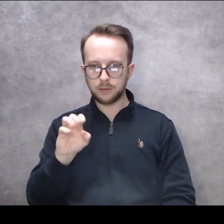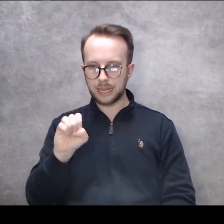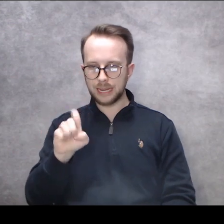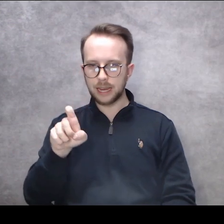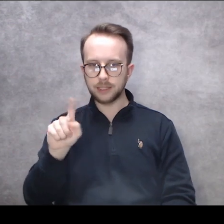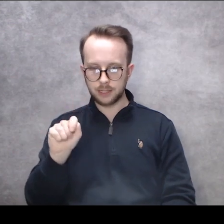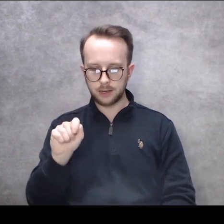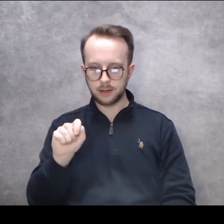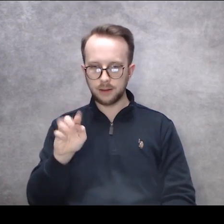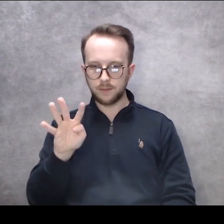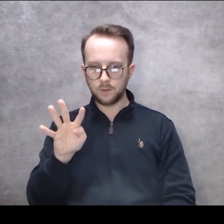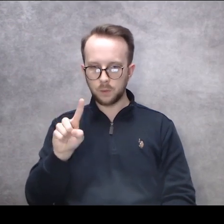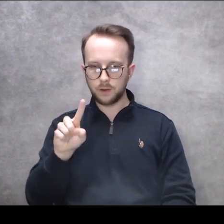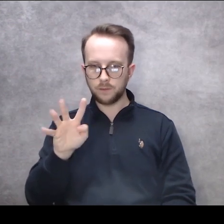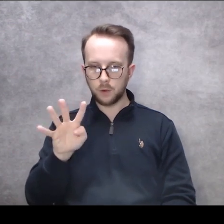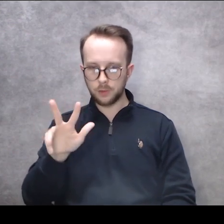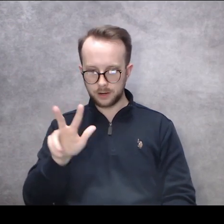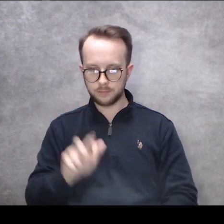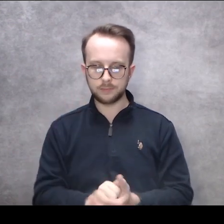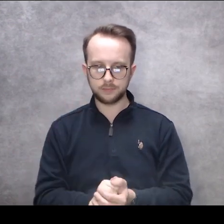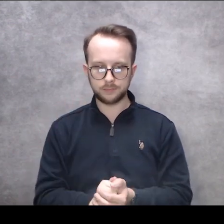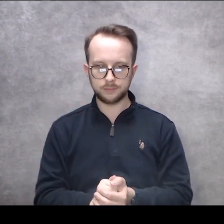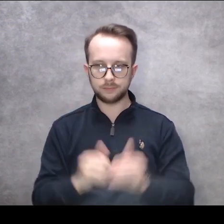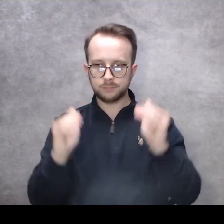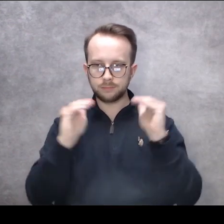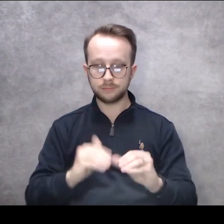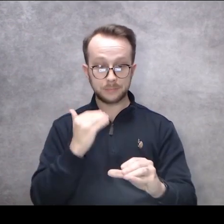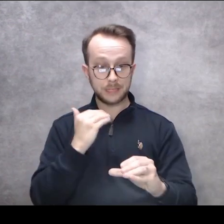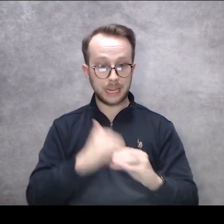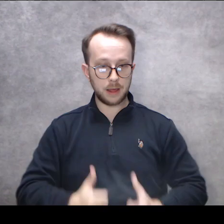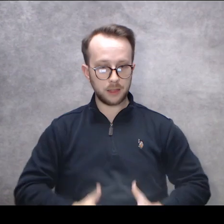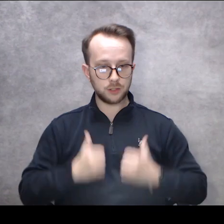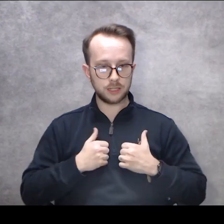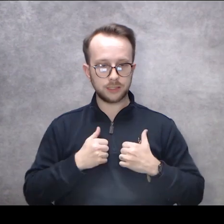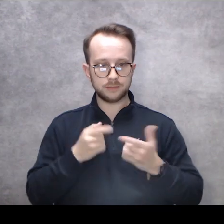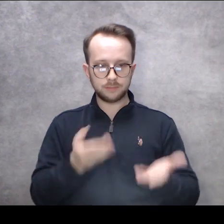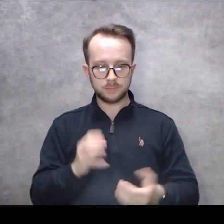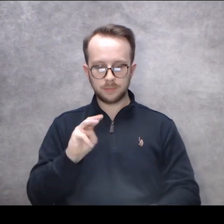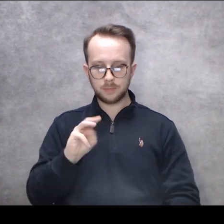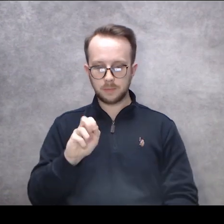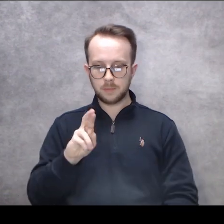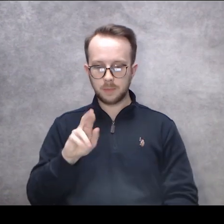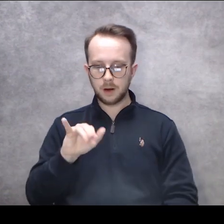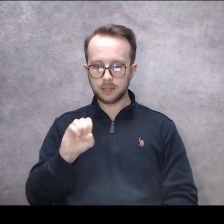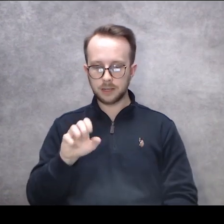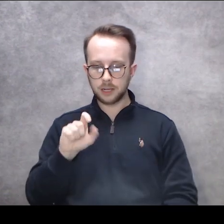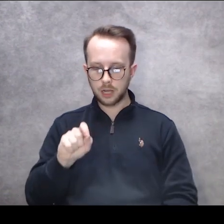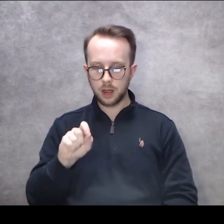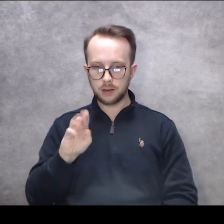502-564-4970, extension 4143, or by email at